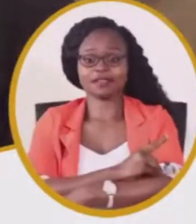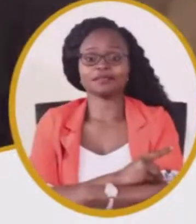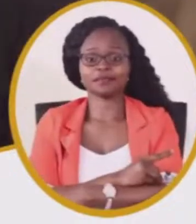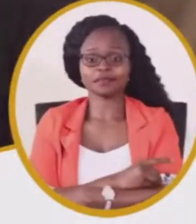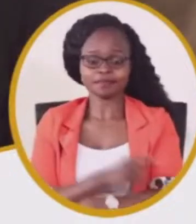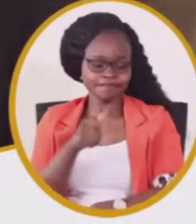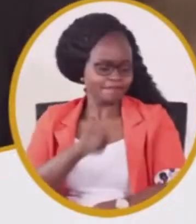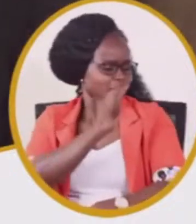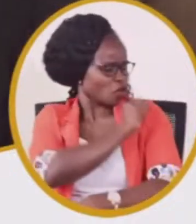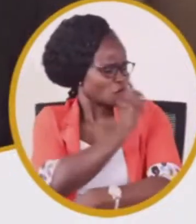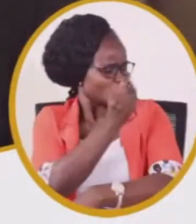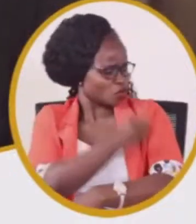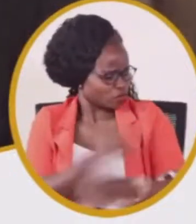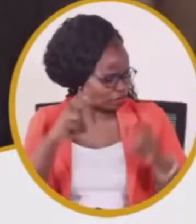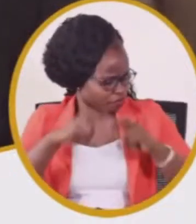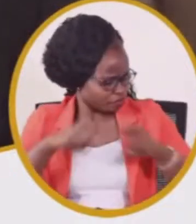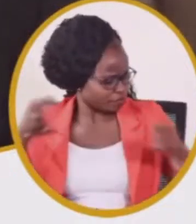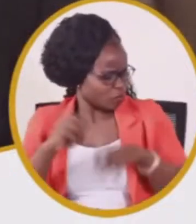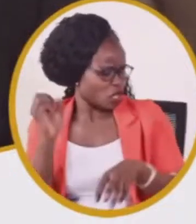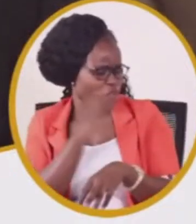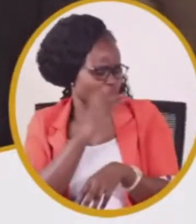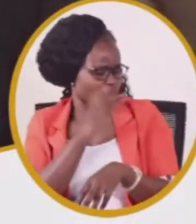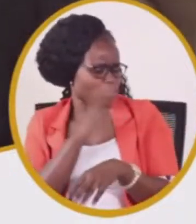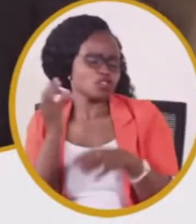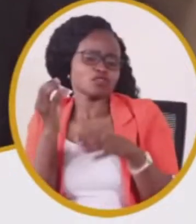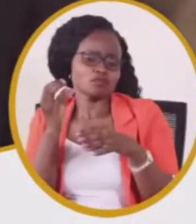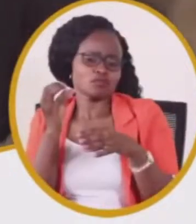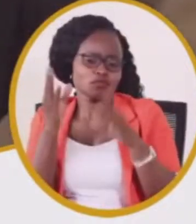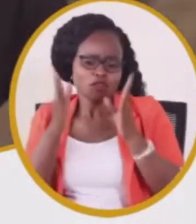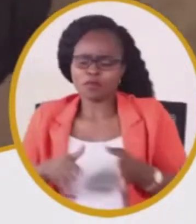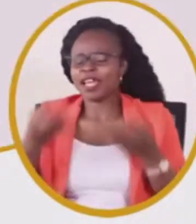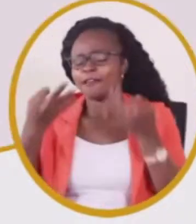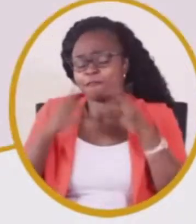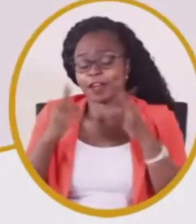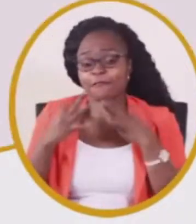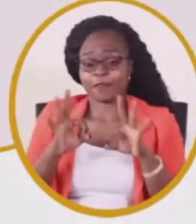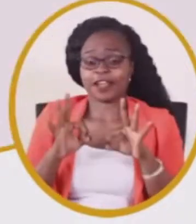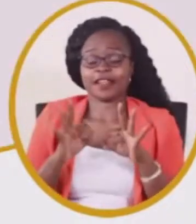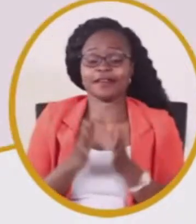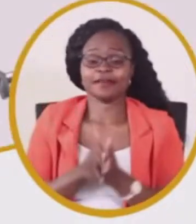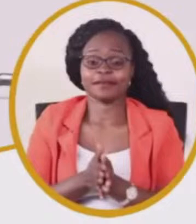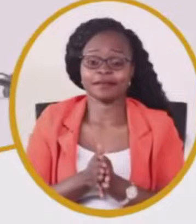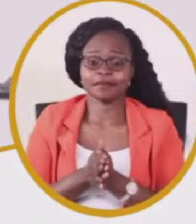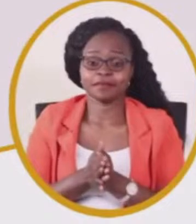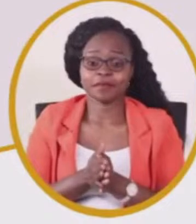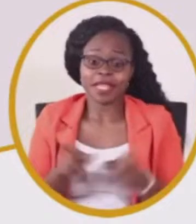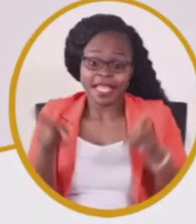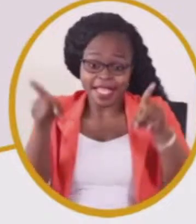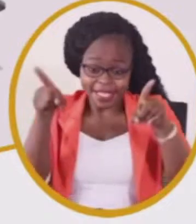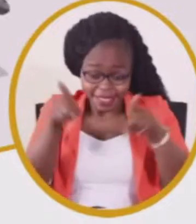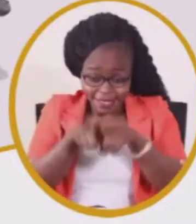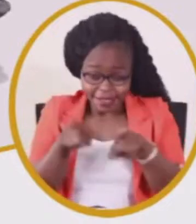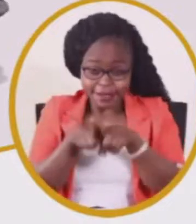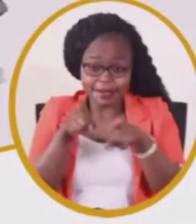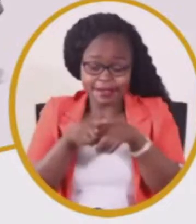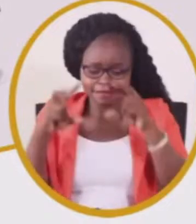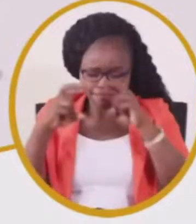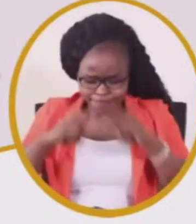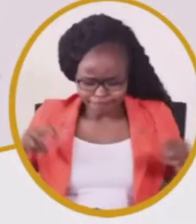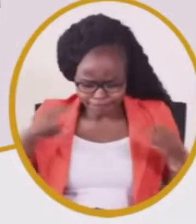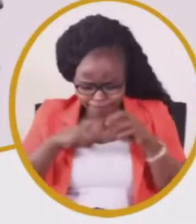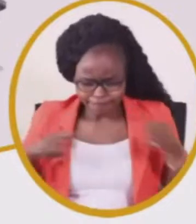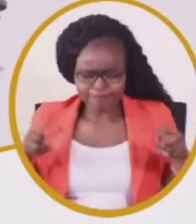The authority investigates consumer complaints free of charge. The authority also investigates and